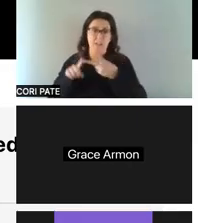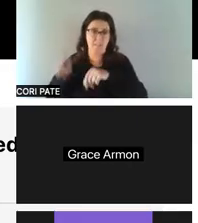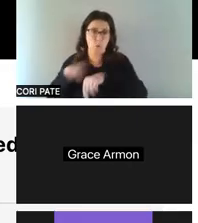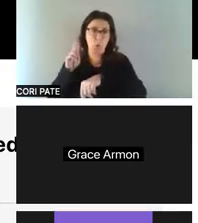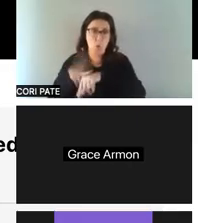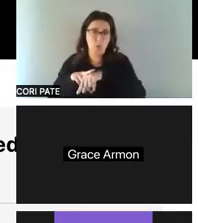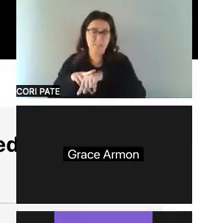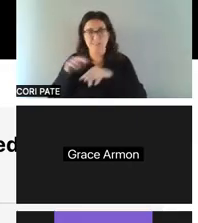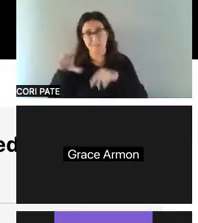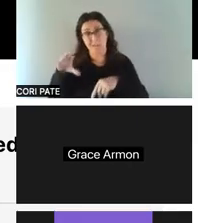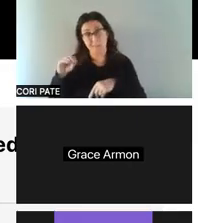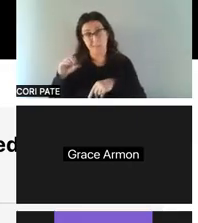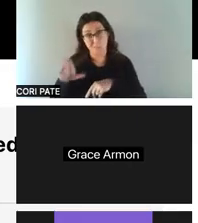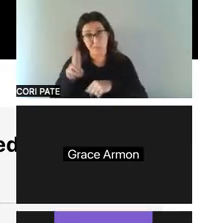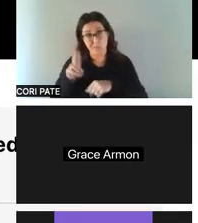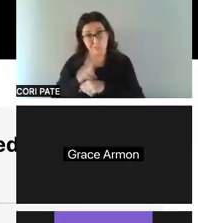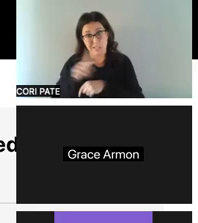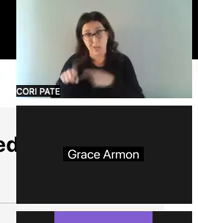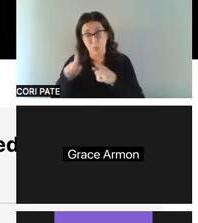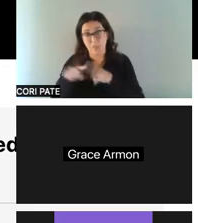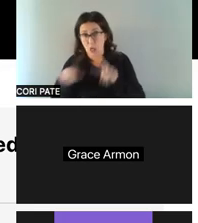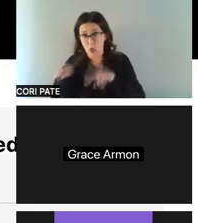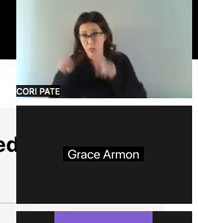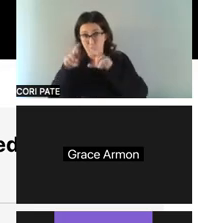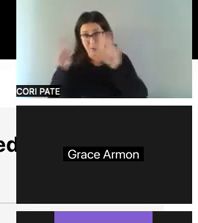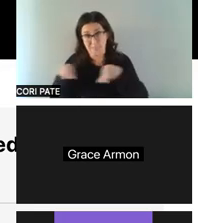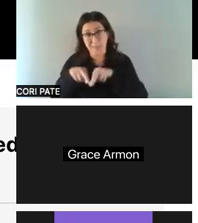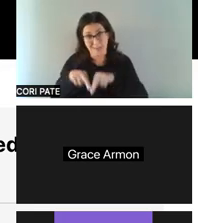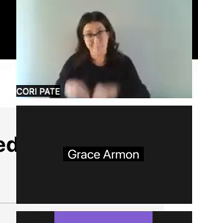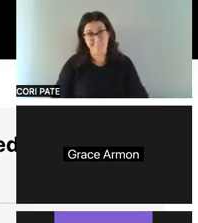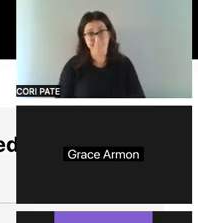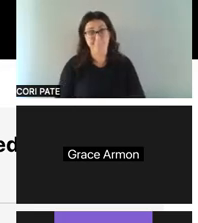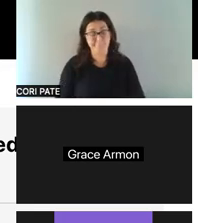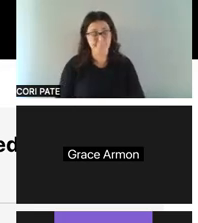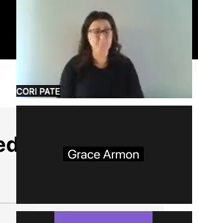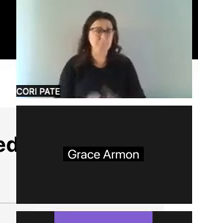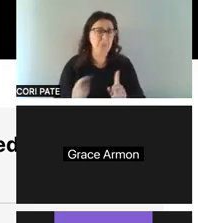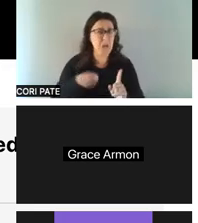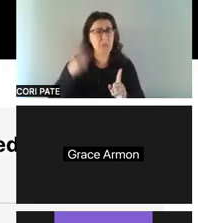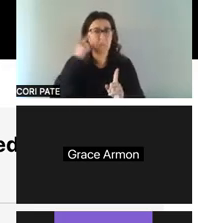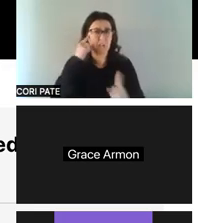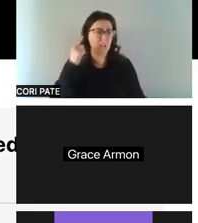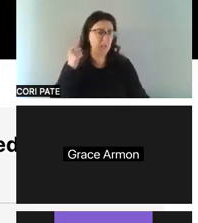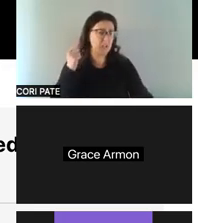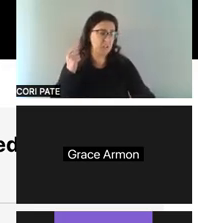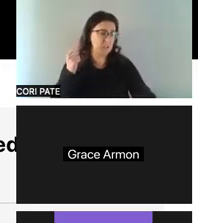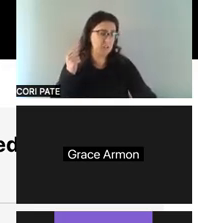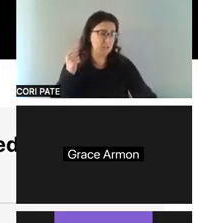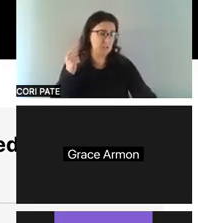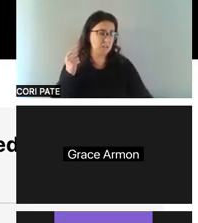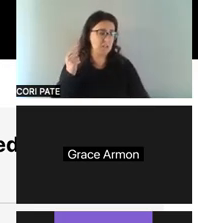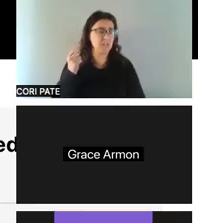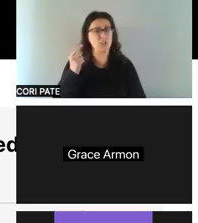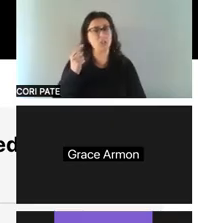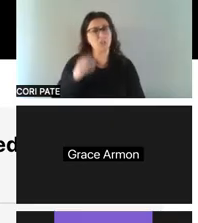companies utilize this when looking at resumes and things like that. But I think there's a bigger use for